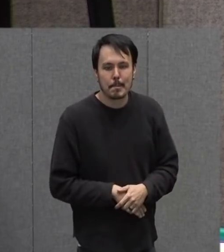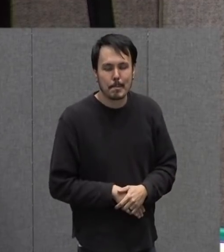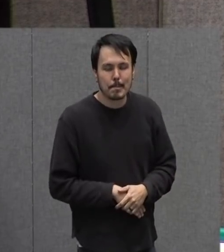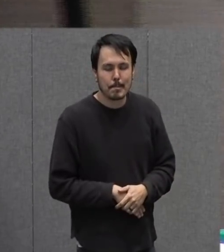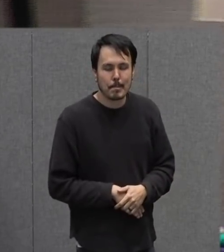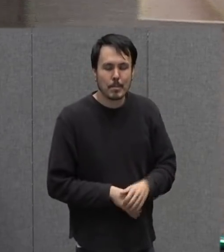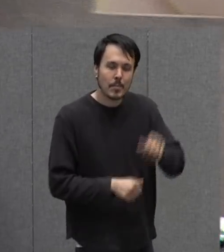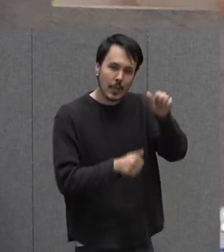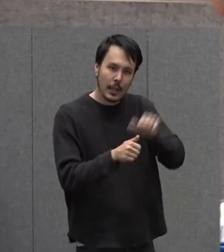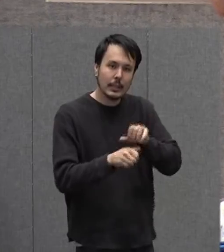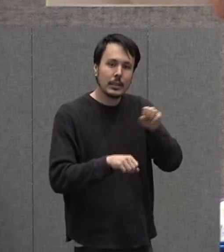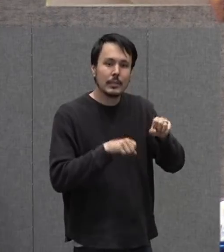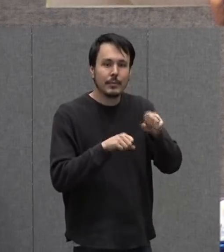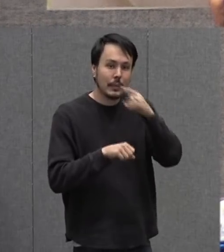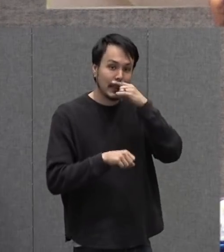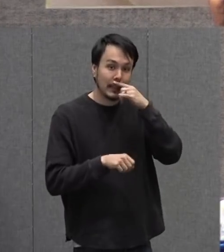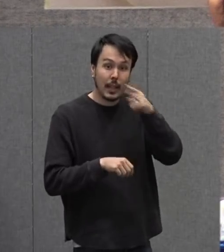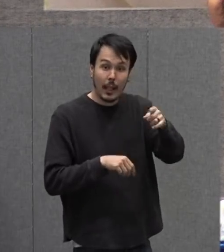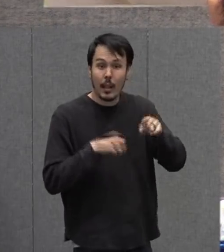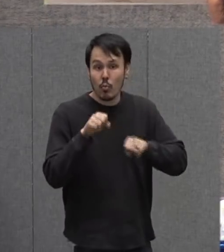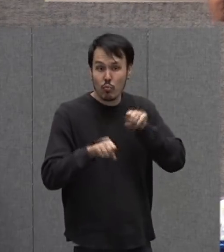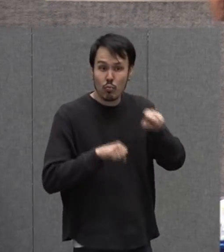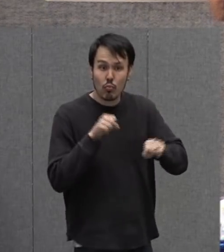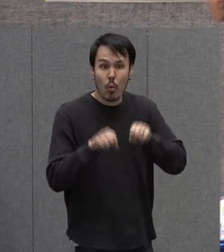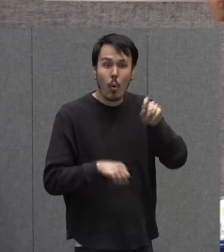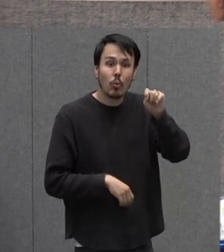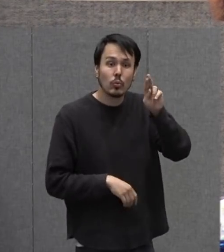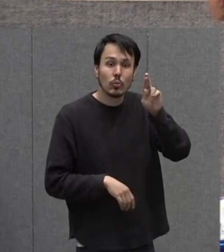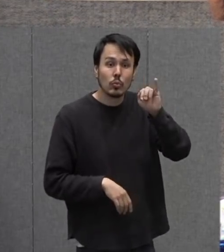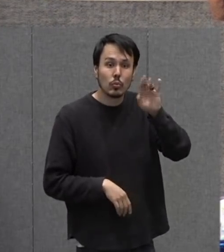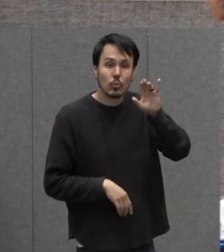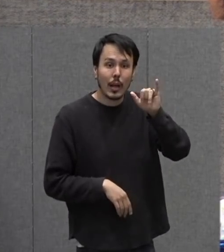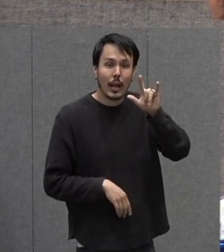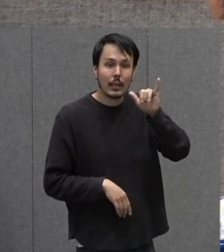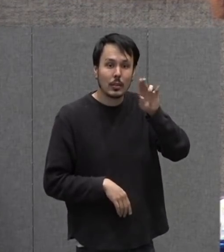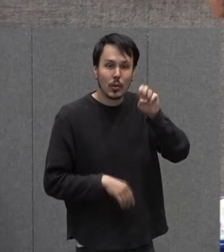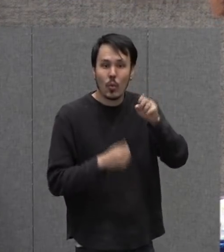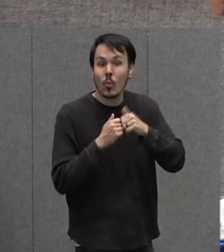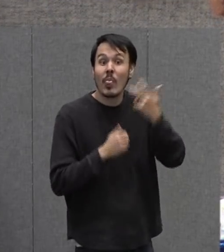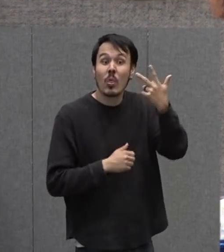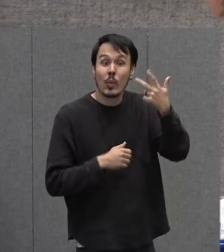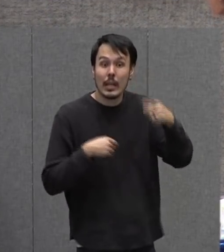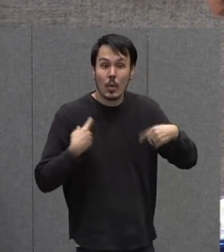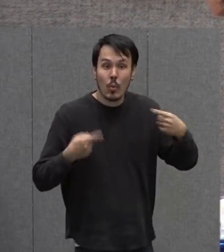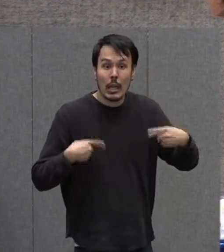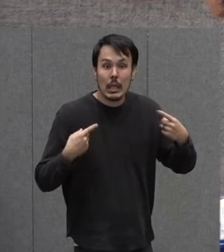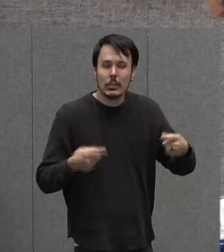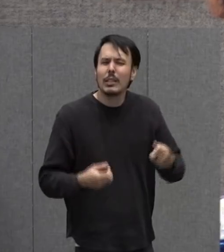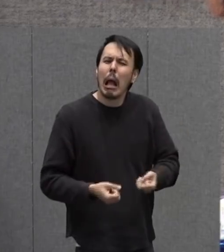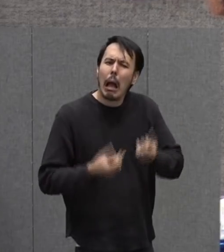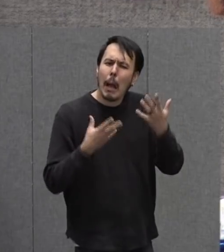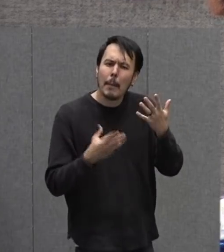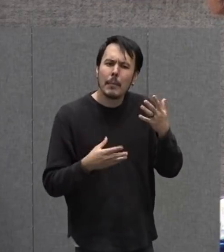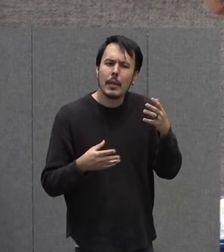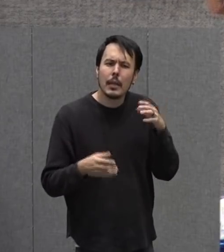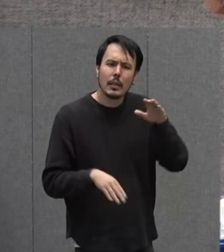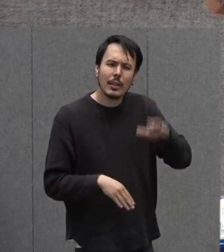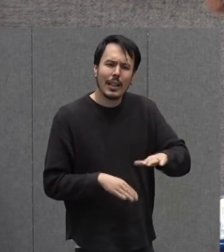Each kid rode a tricycle. Each tricycle had 3 wheels. How many little kids were there?